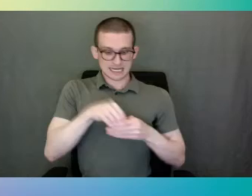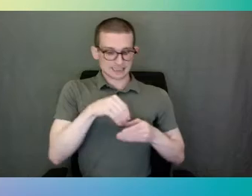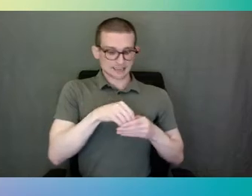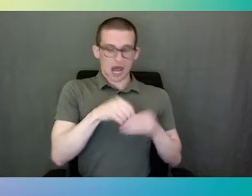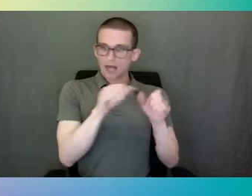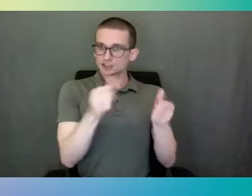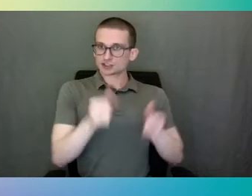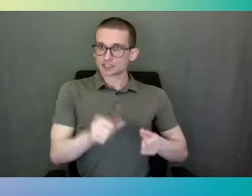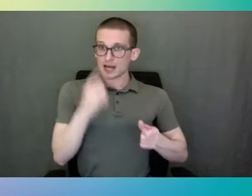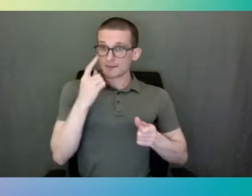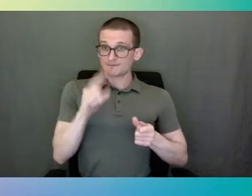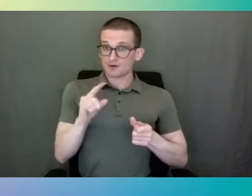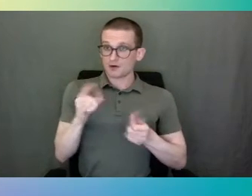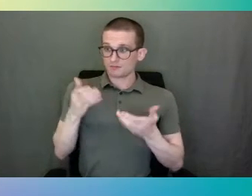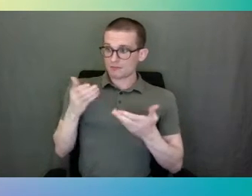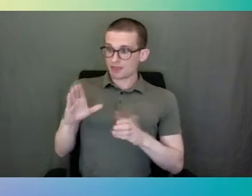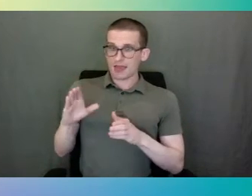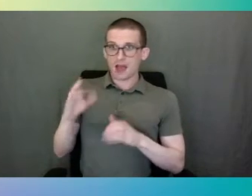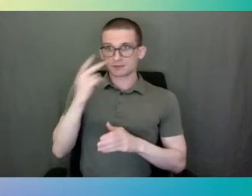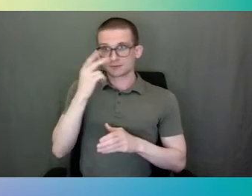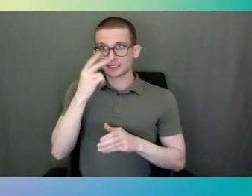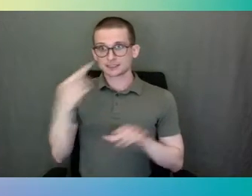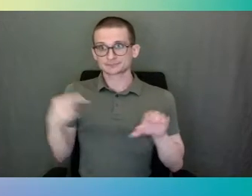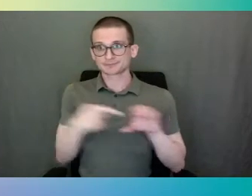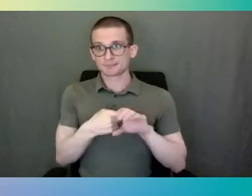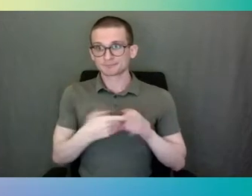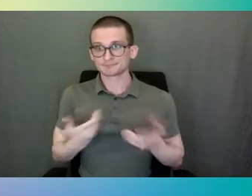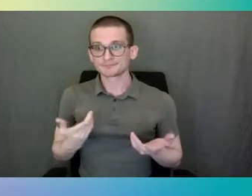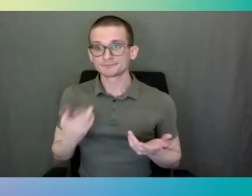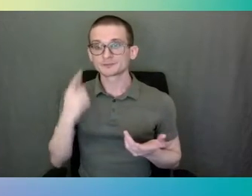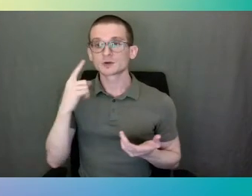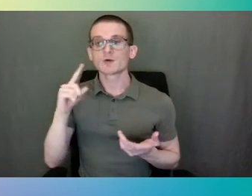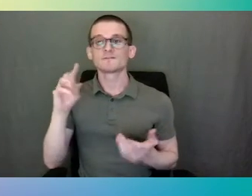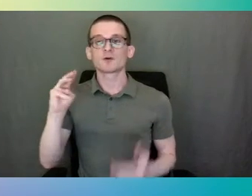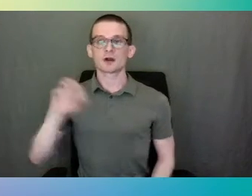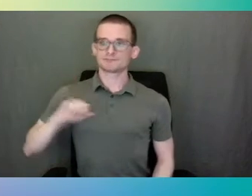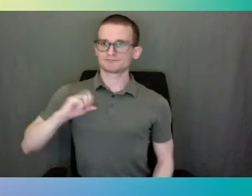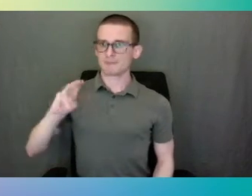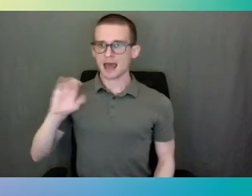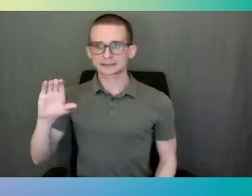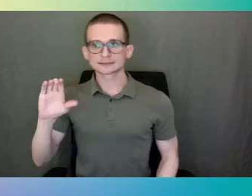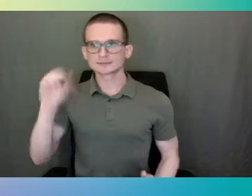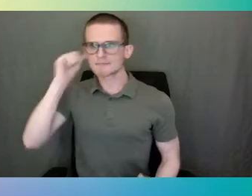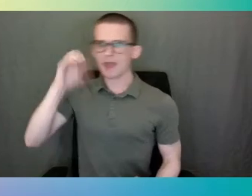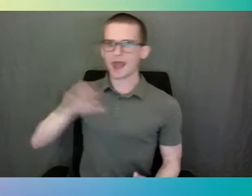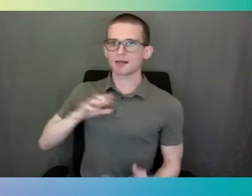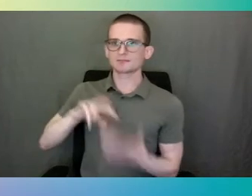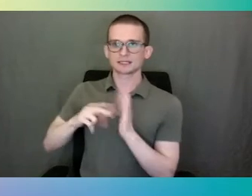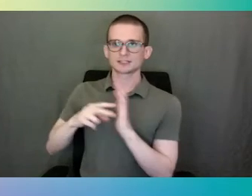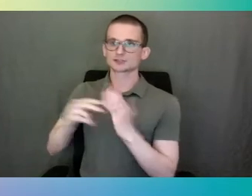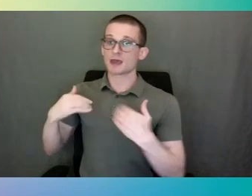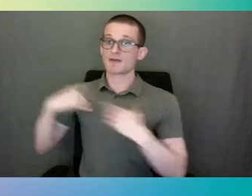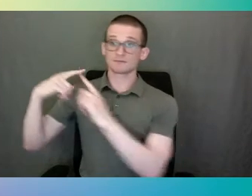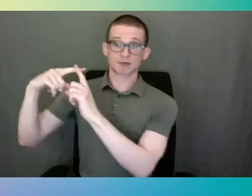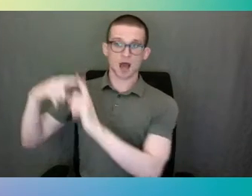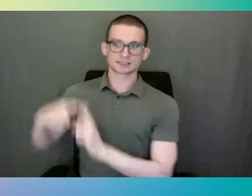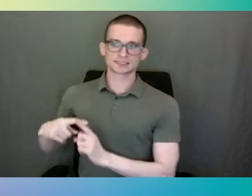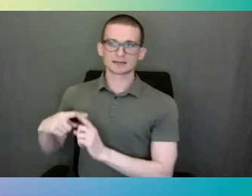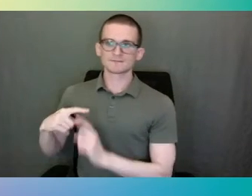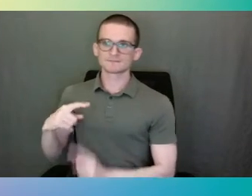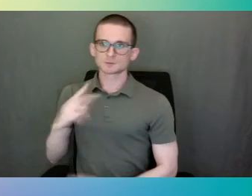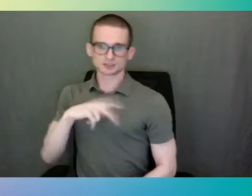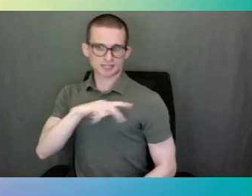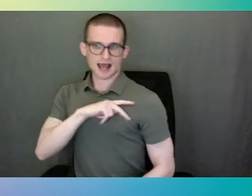penis. So to be masculine and male was to have the admirable traits. And Ed will review these again